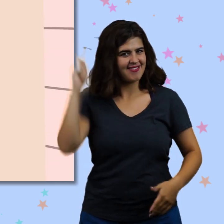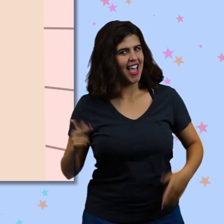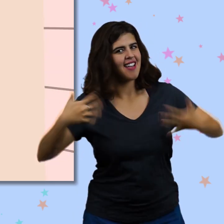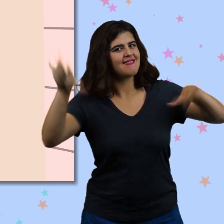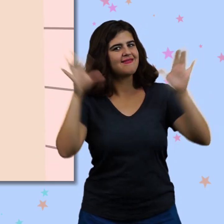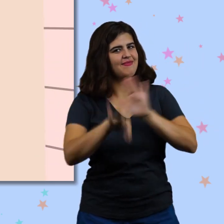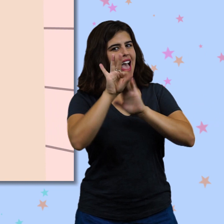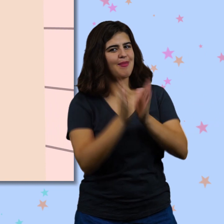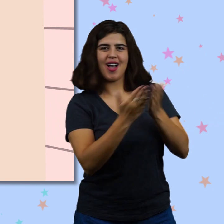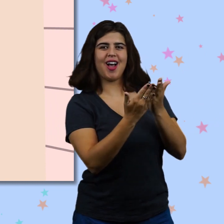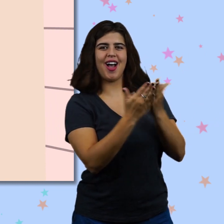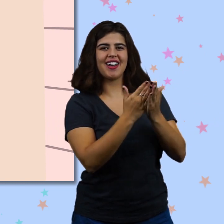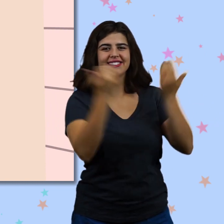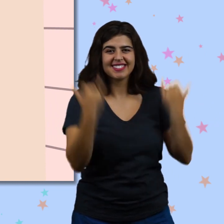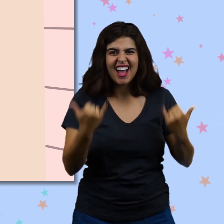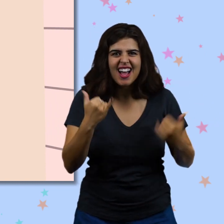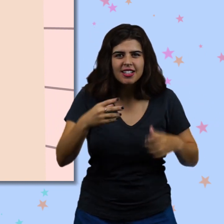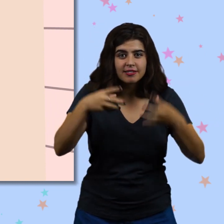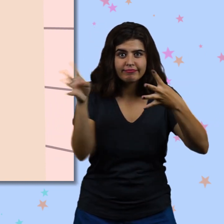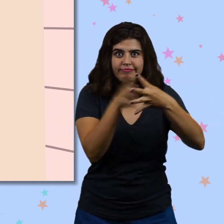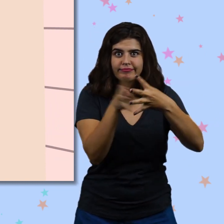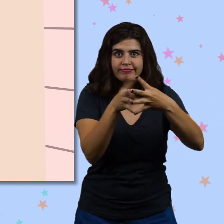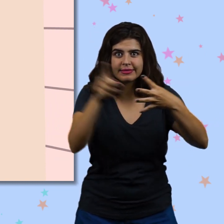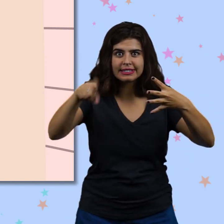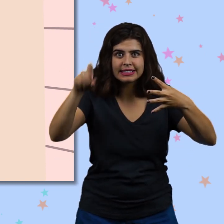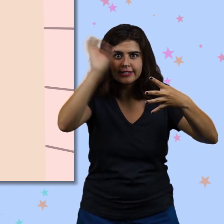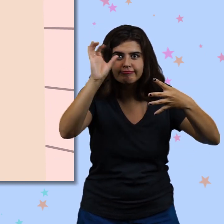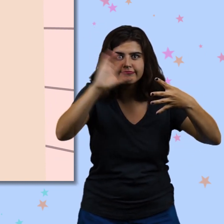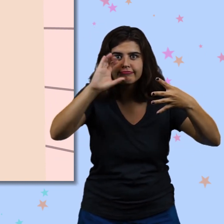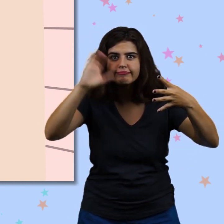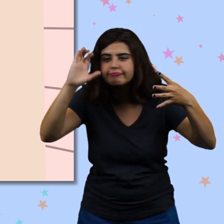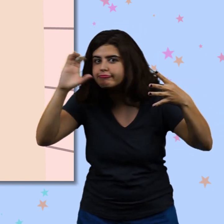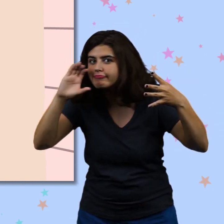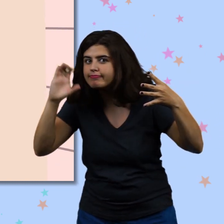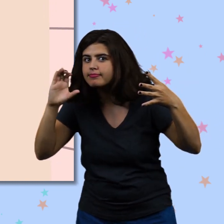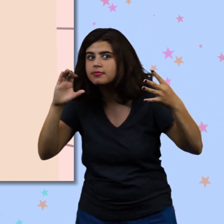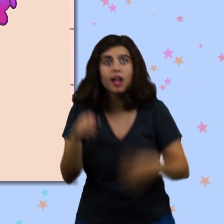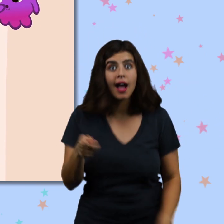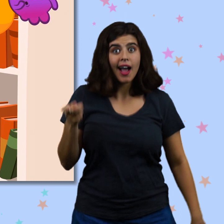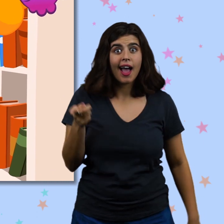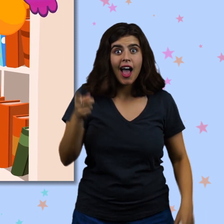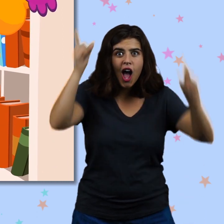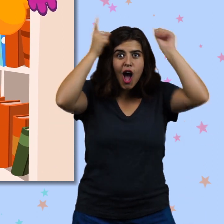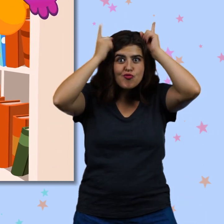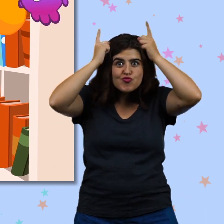All right, Phoebe, we already have a notebook. Now we only have 4 things left to find.